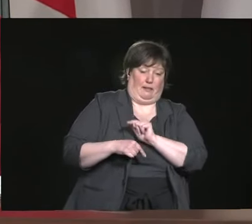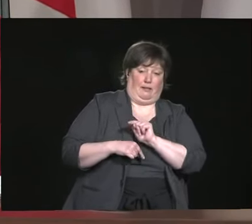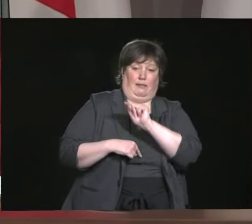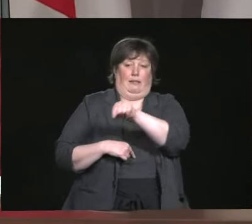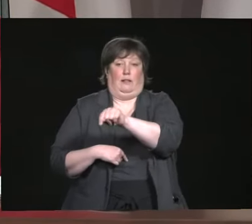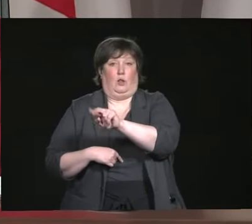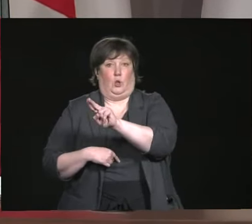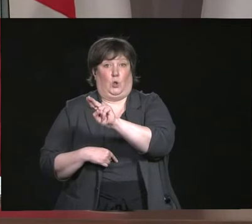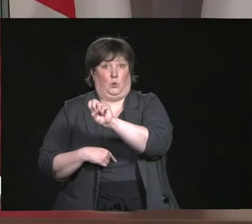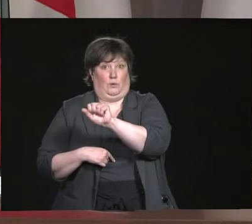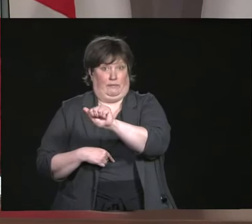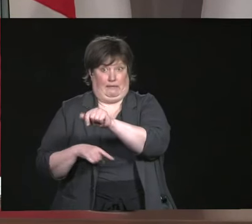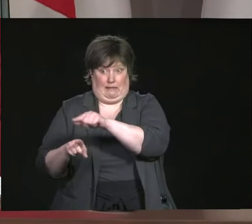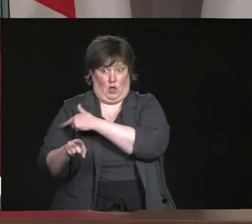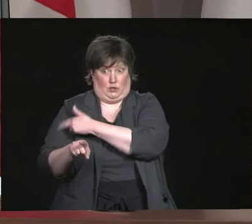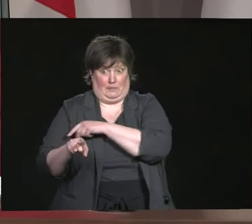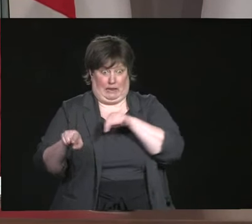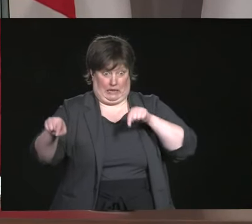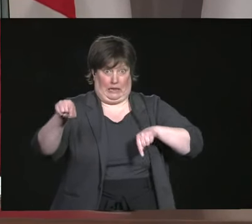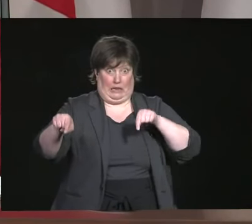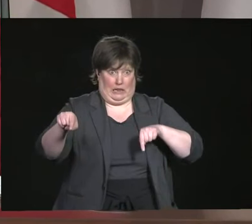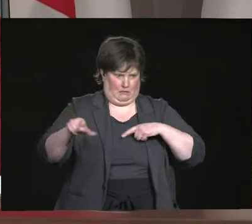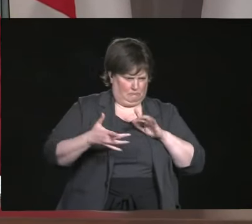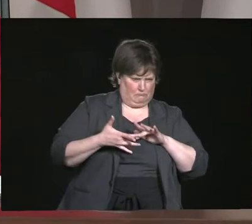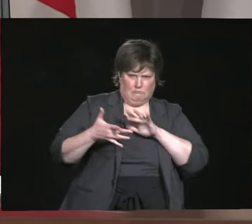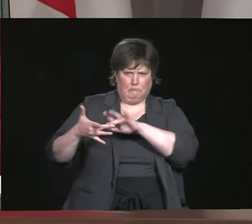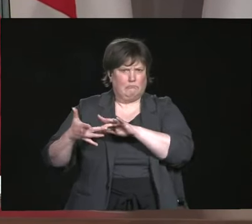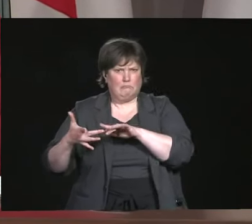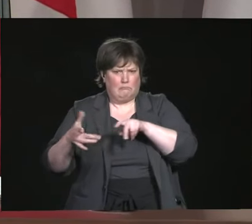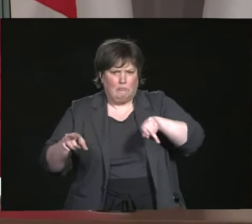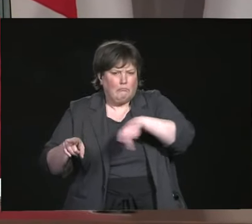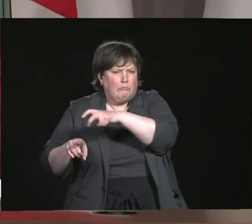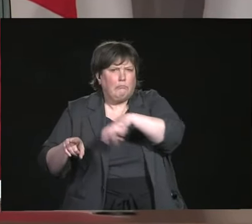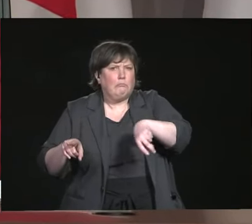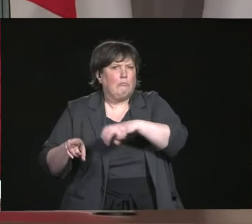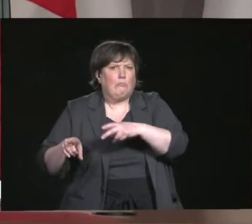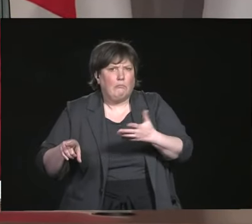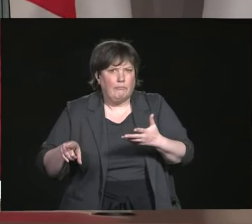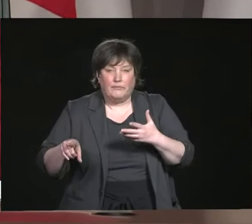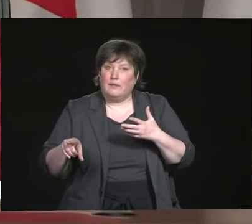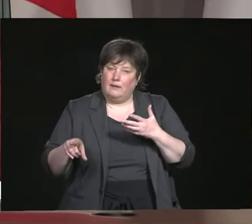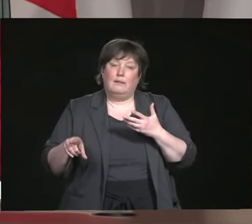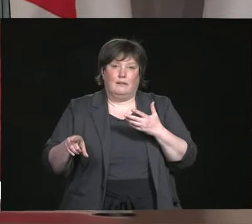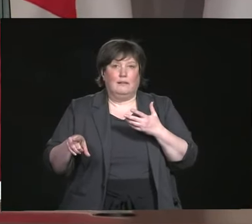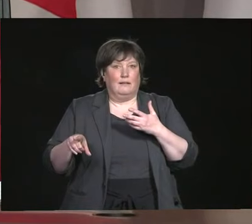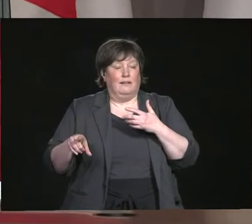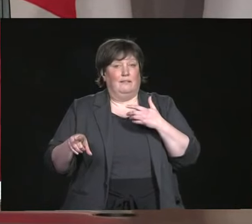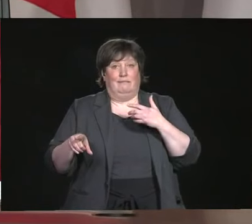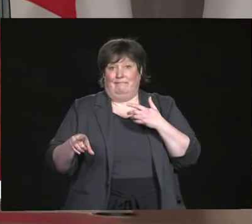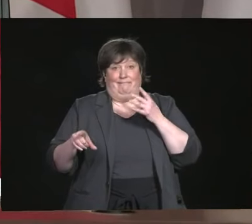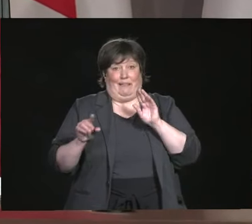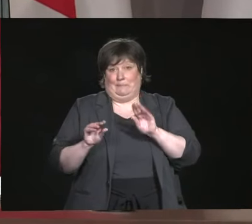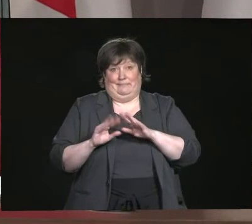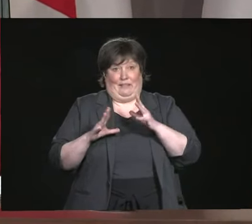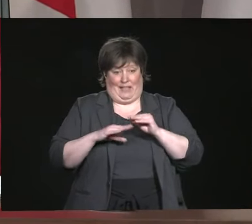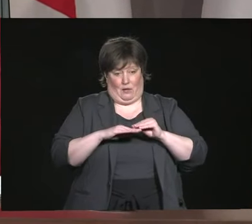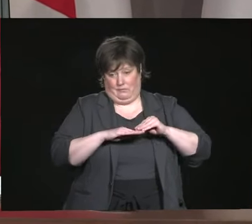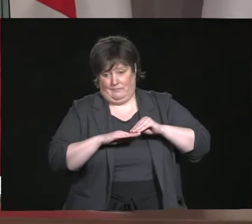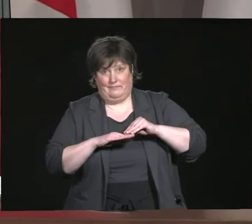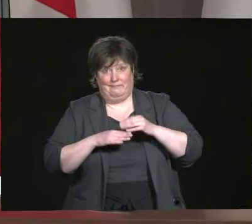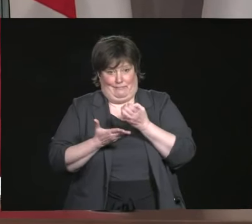hospitals. It's a measure of how closely intertwined our economies are,